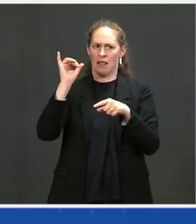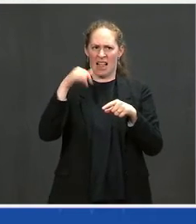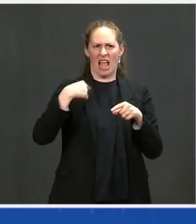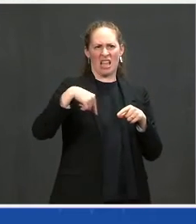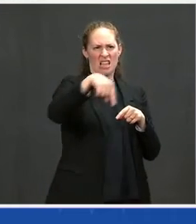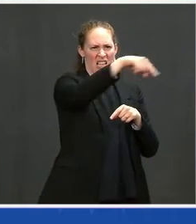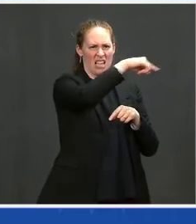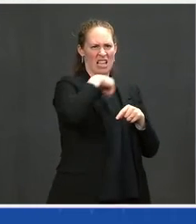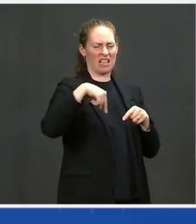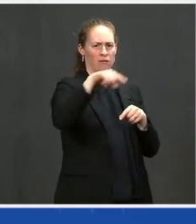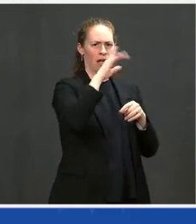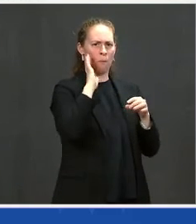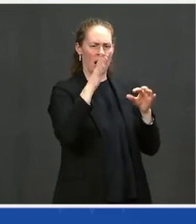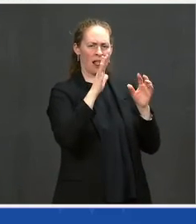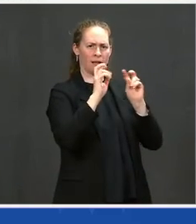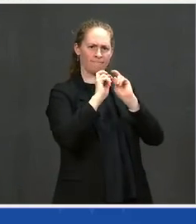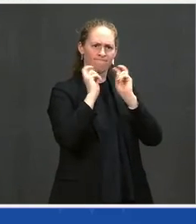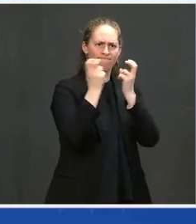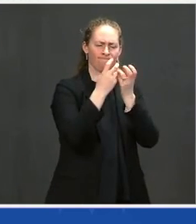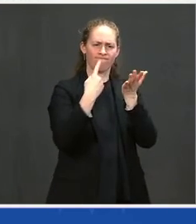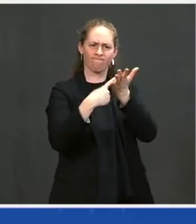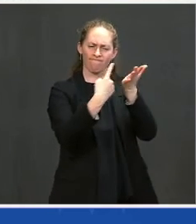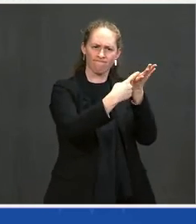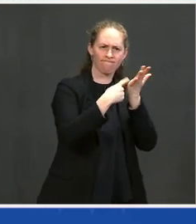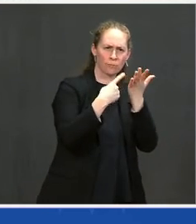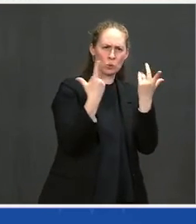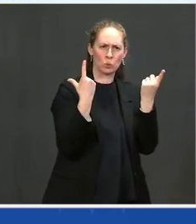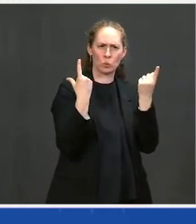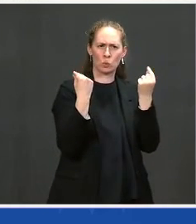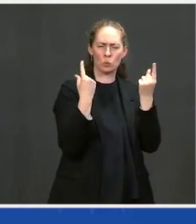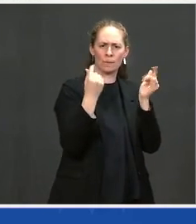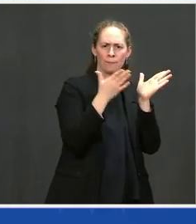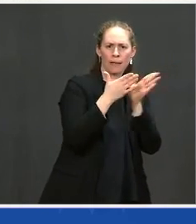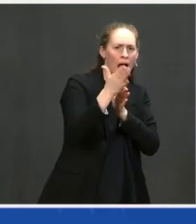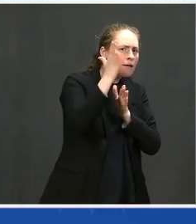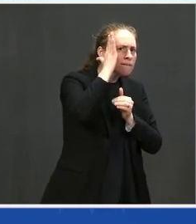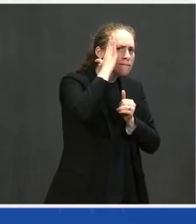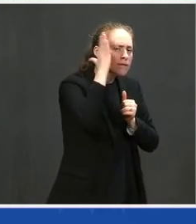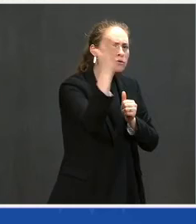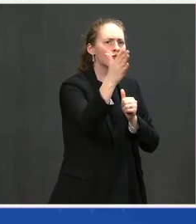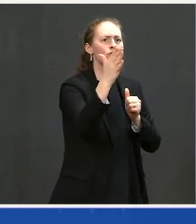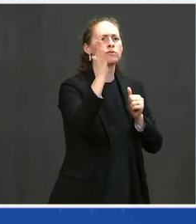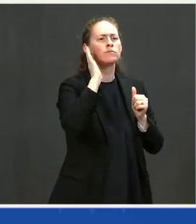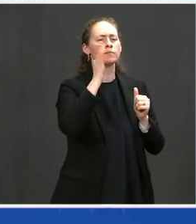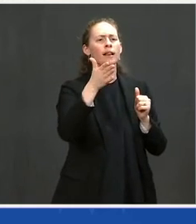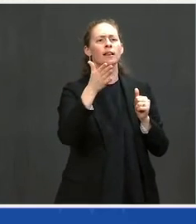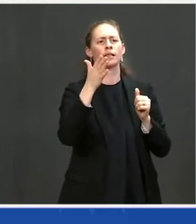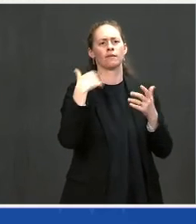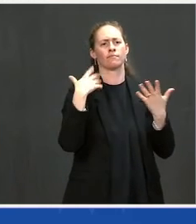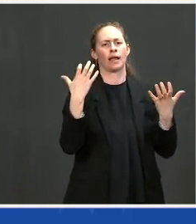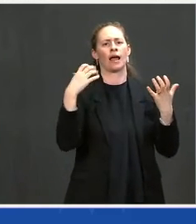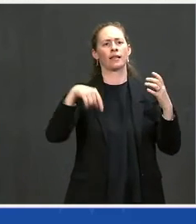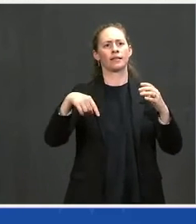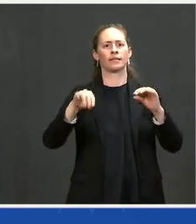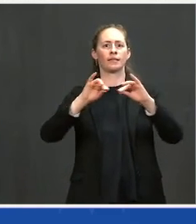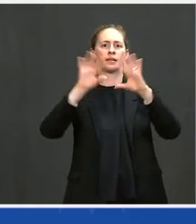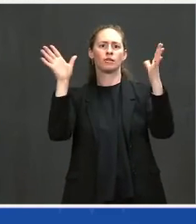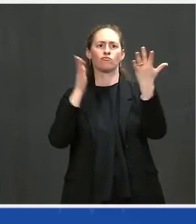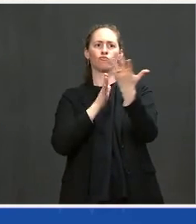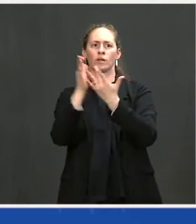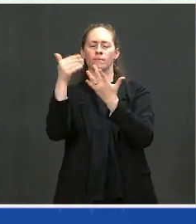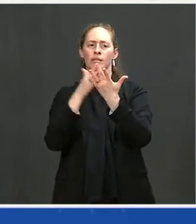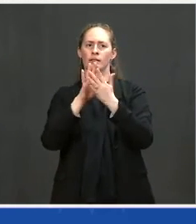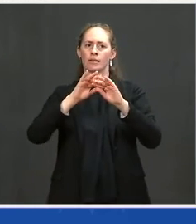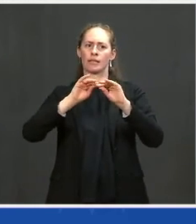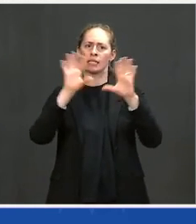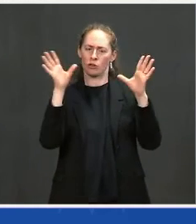so we're going to make it clear that in order to deal with these things, we are going